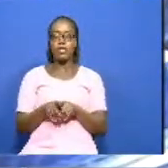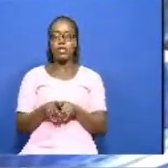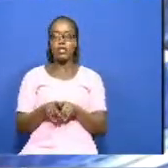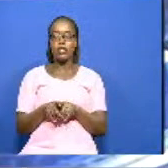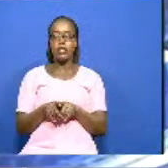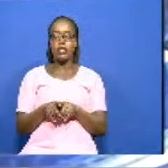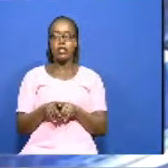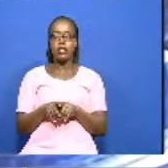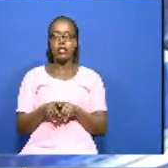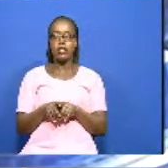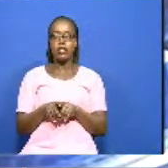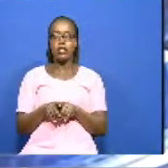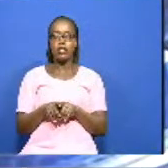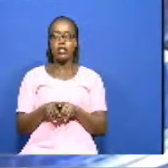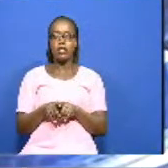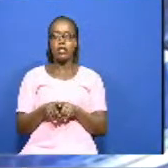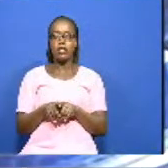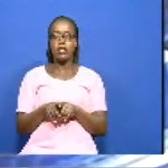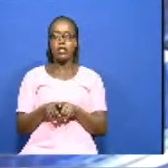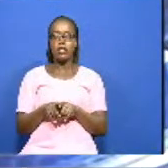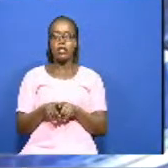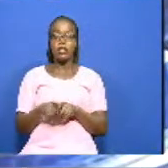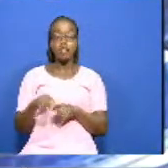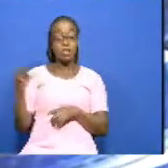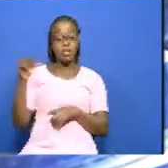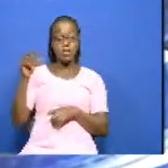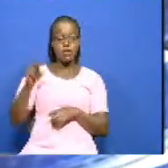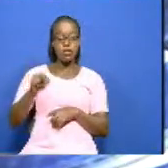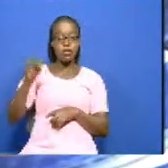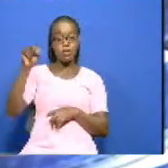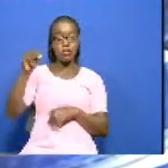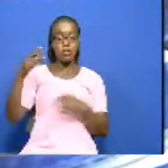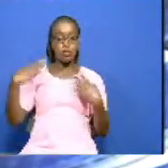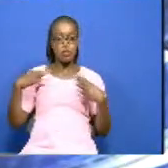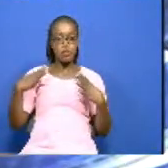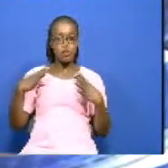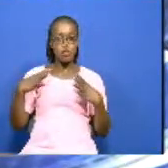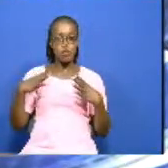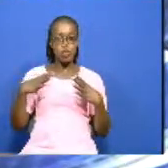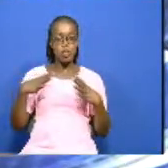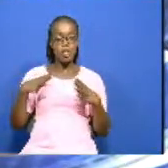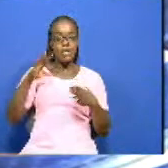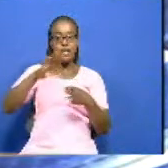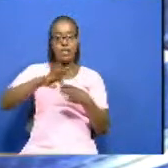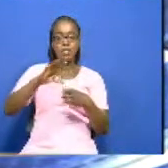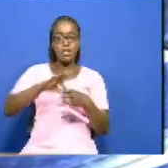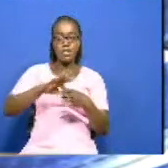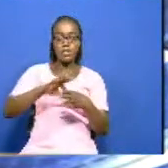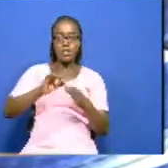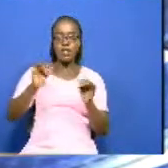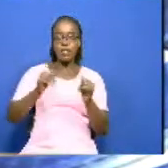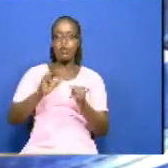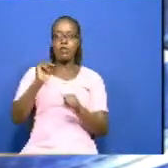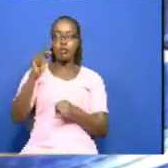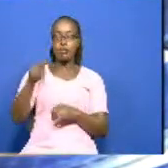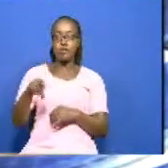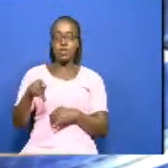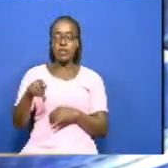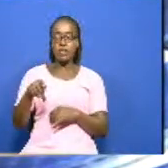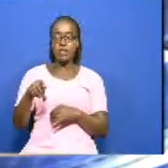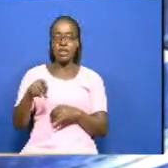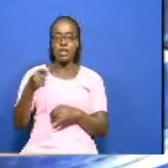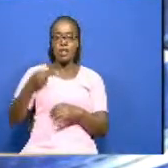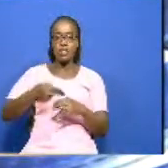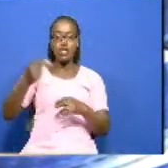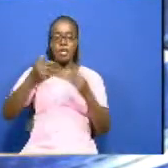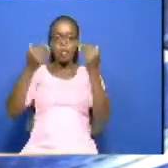matter, Gatundu North residents are set to go to the polls to elect a new member of parliament after the High